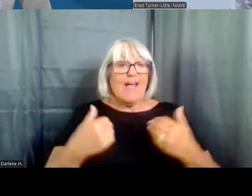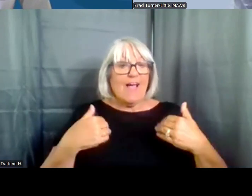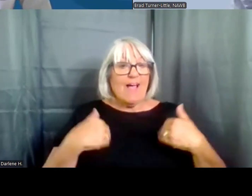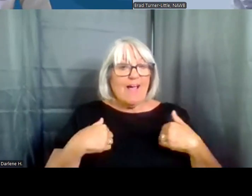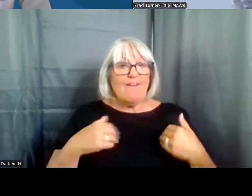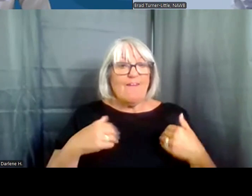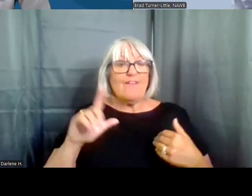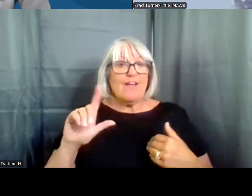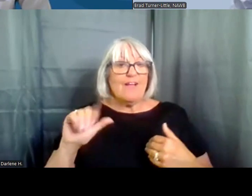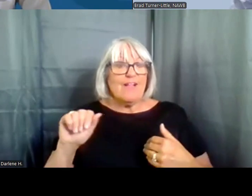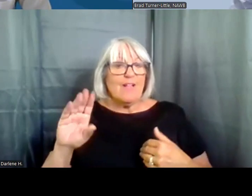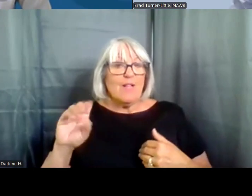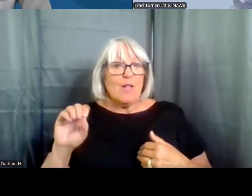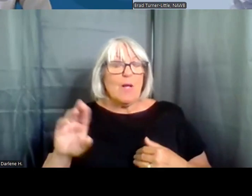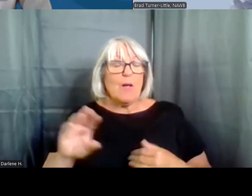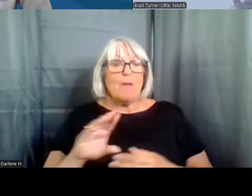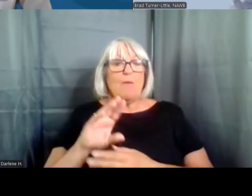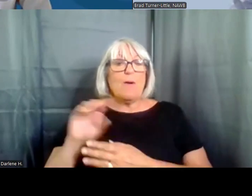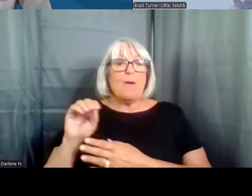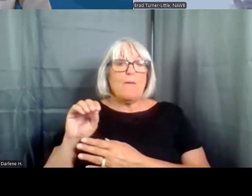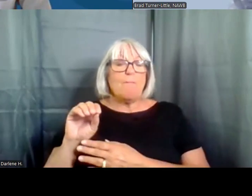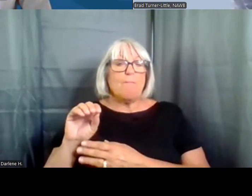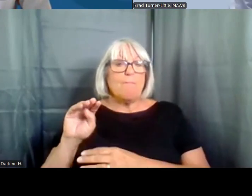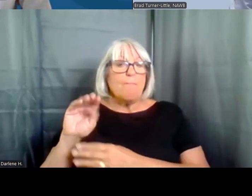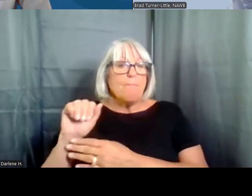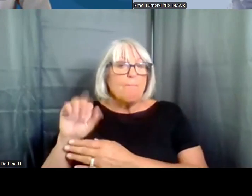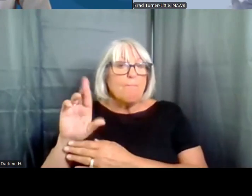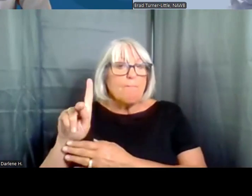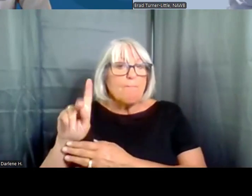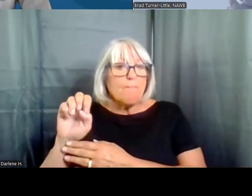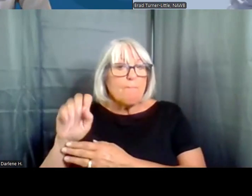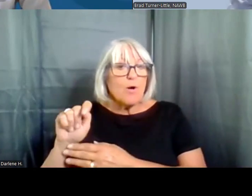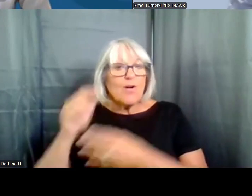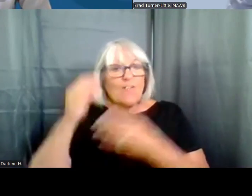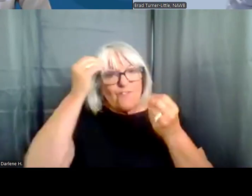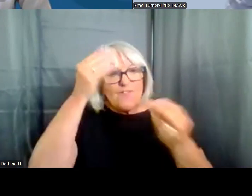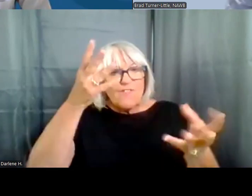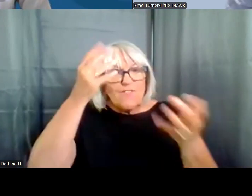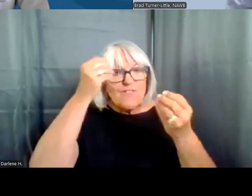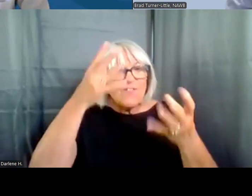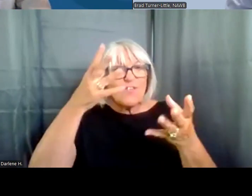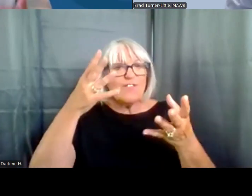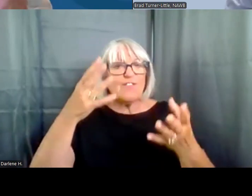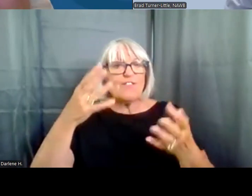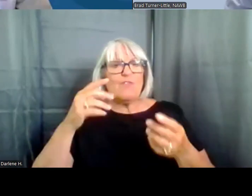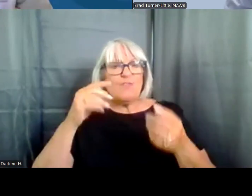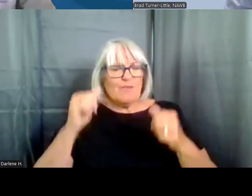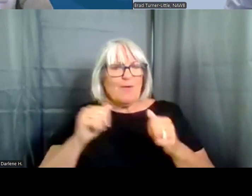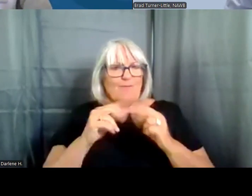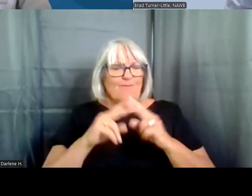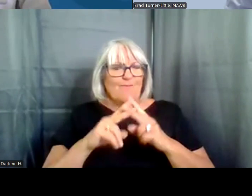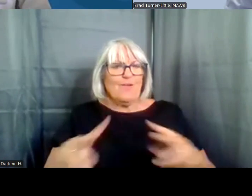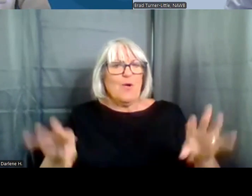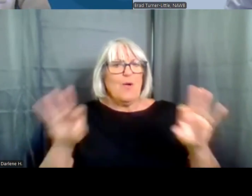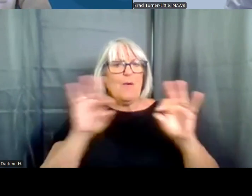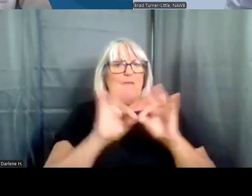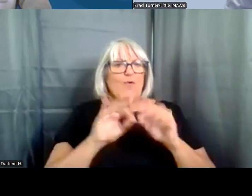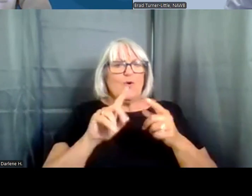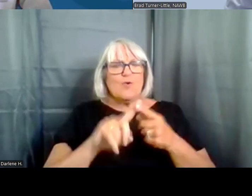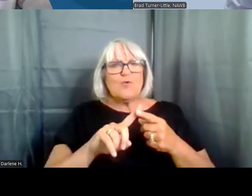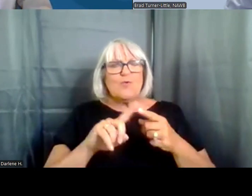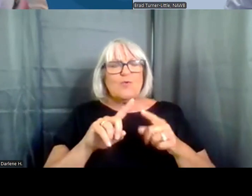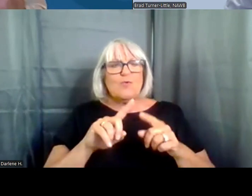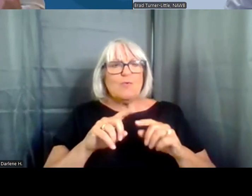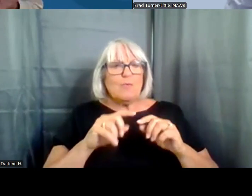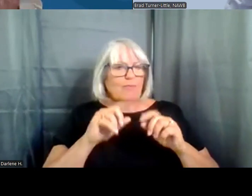really meaningful partners to individuals working on training programs for the care